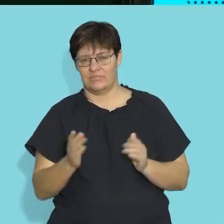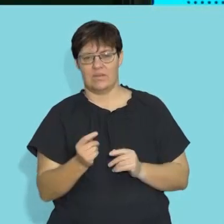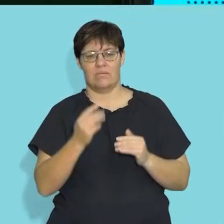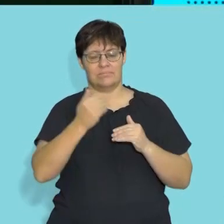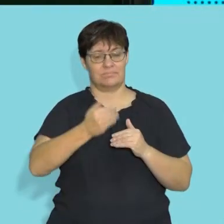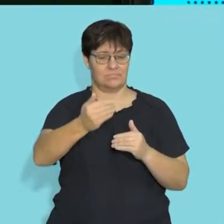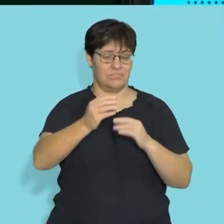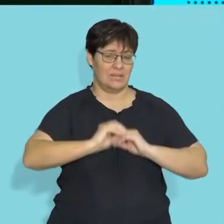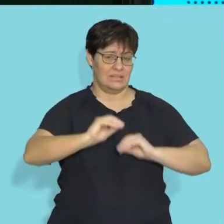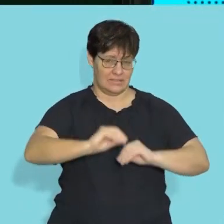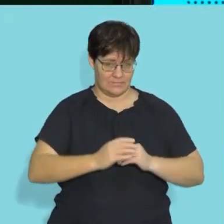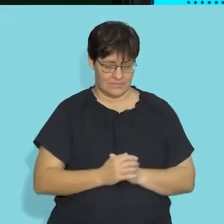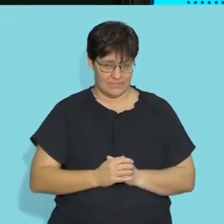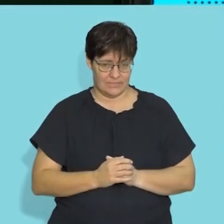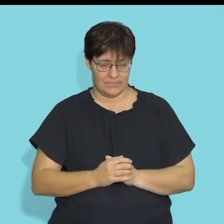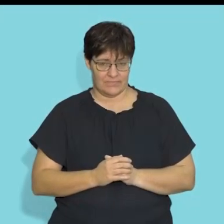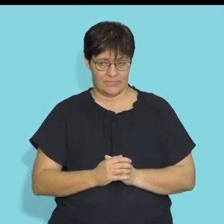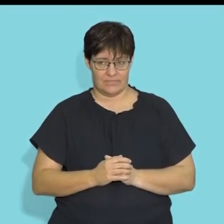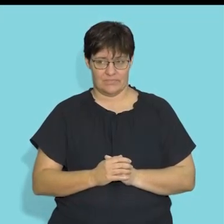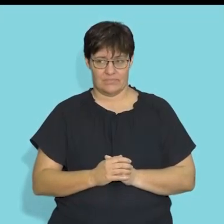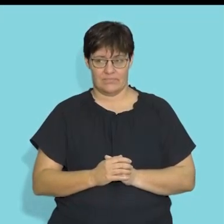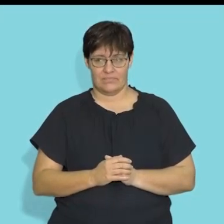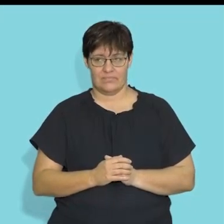next few sessions.